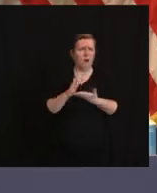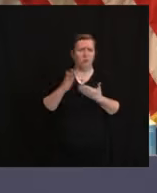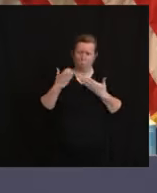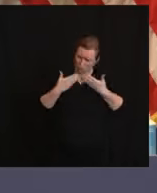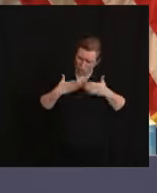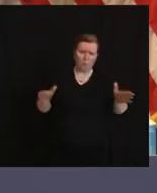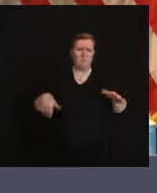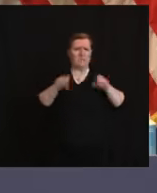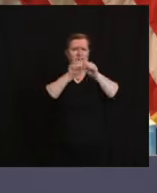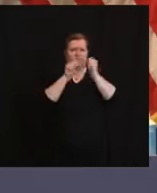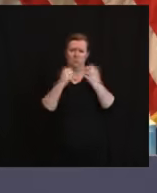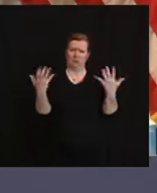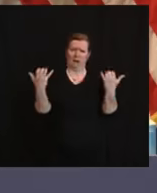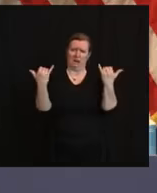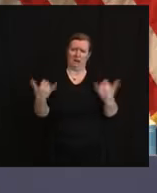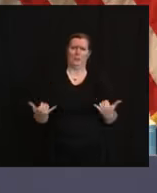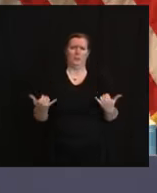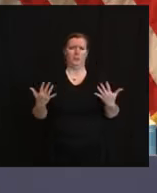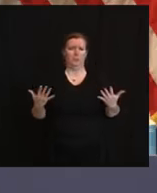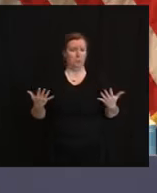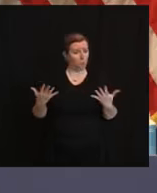protesters?